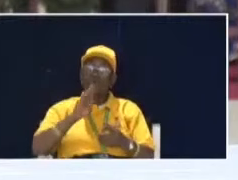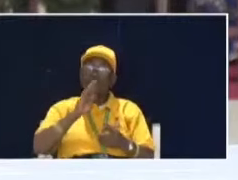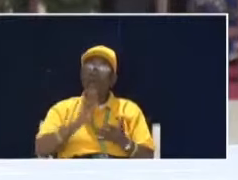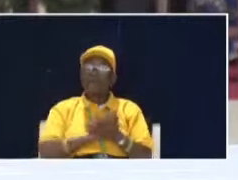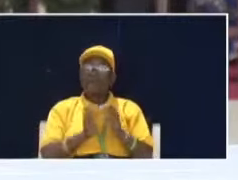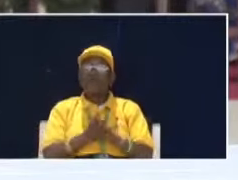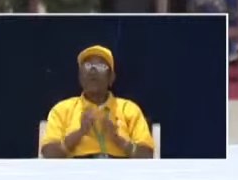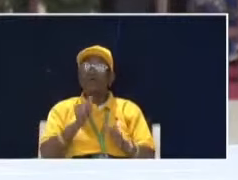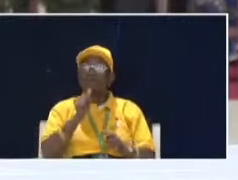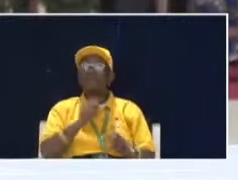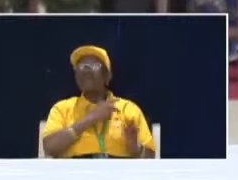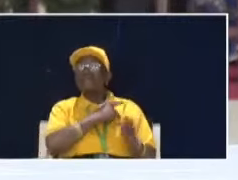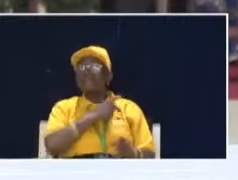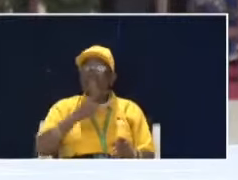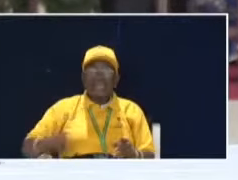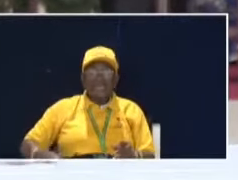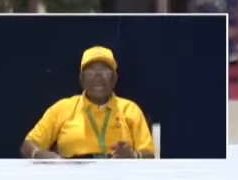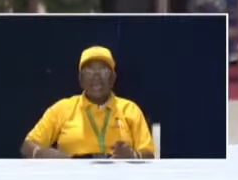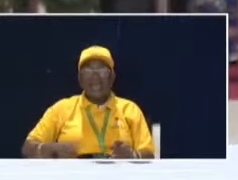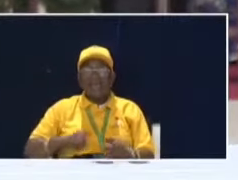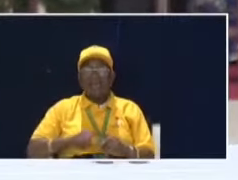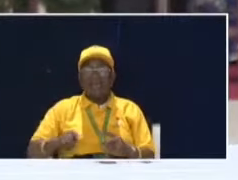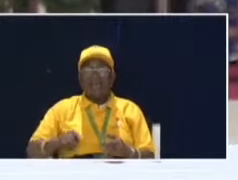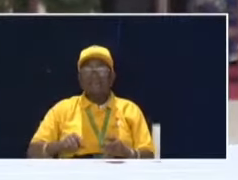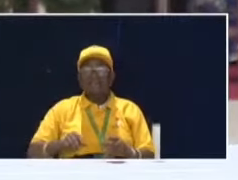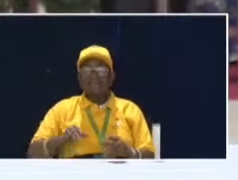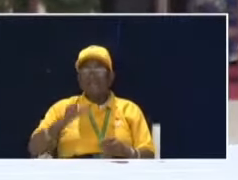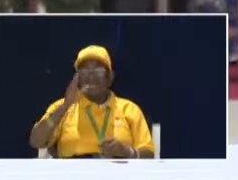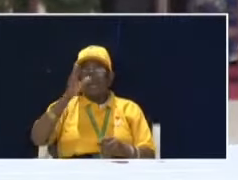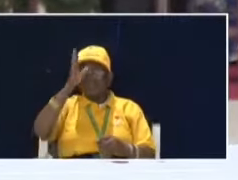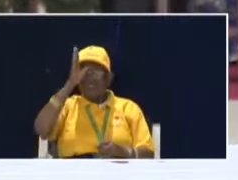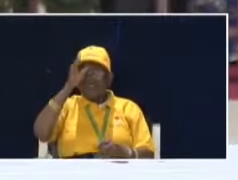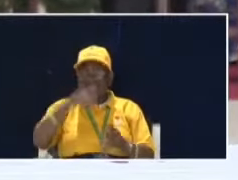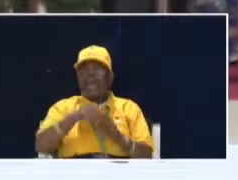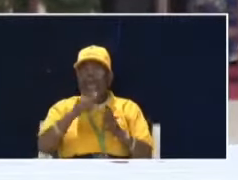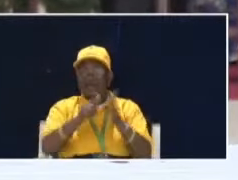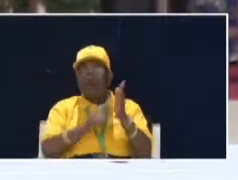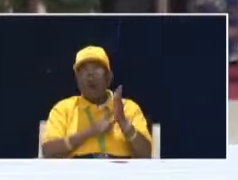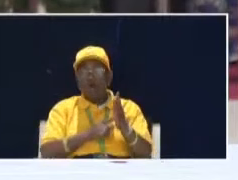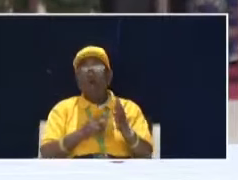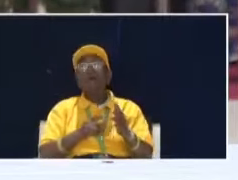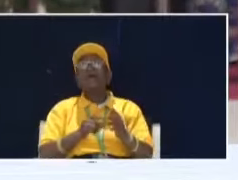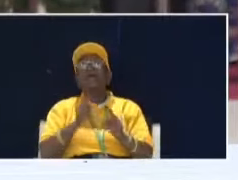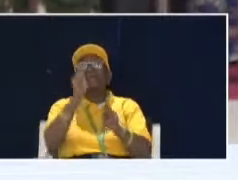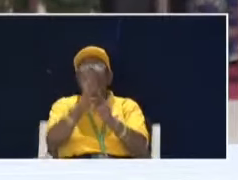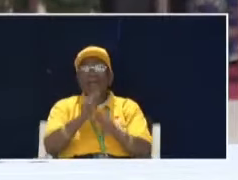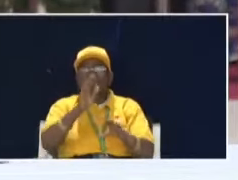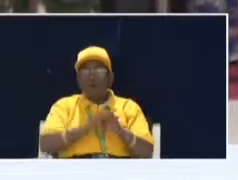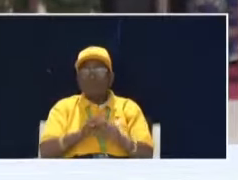But the father-in-law kept on pursuing him for 13 years.